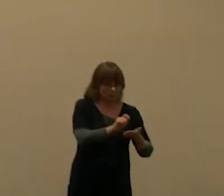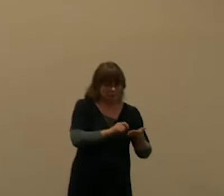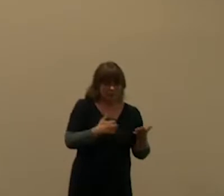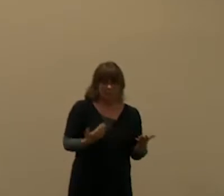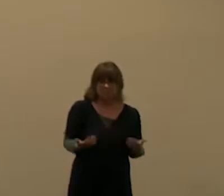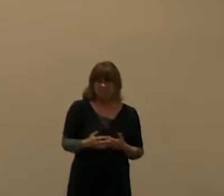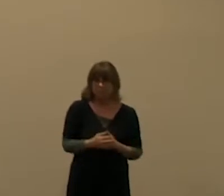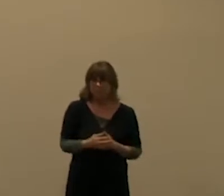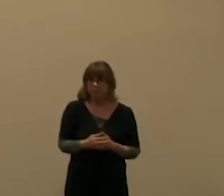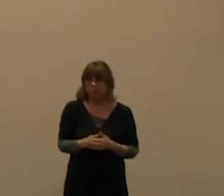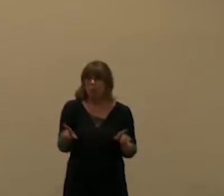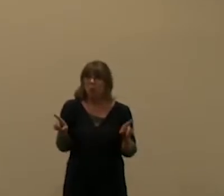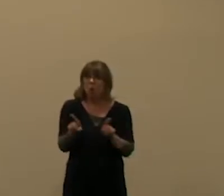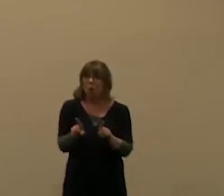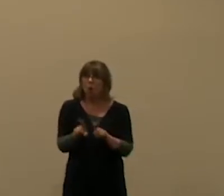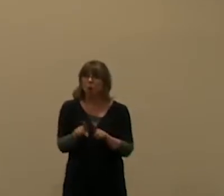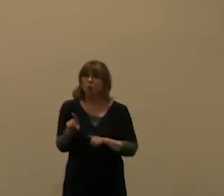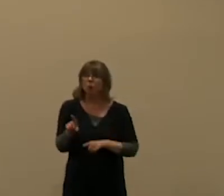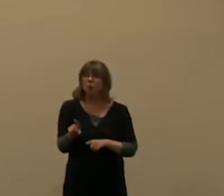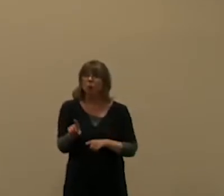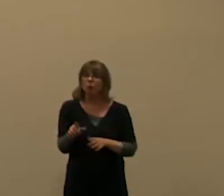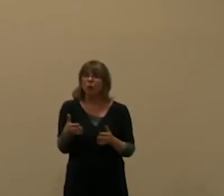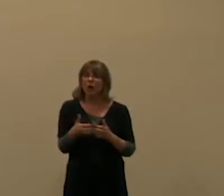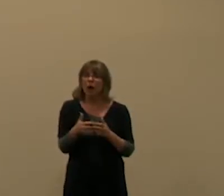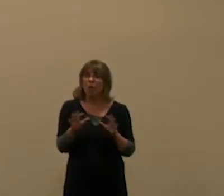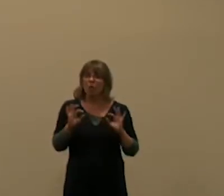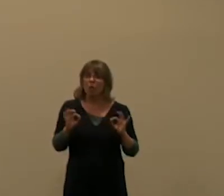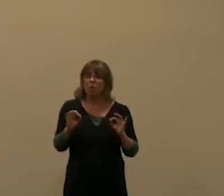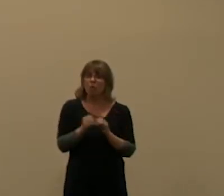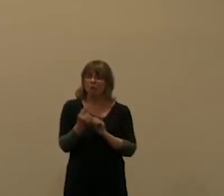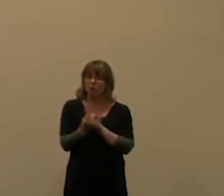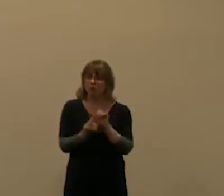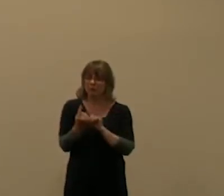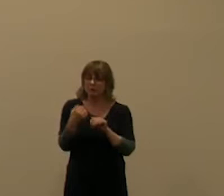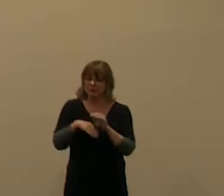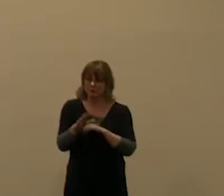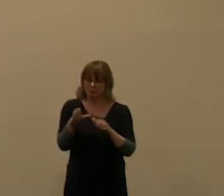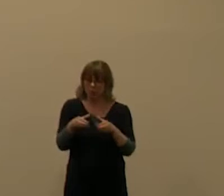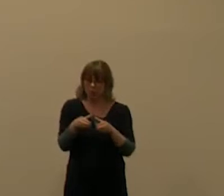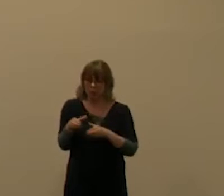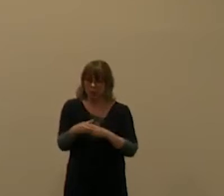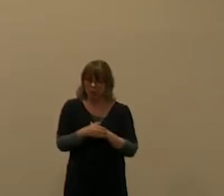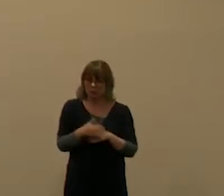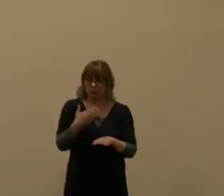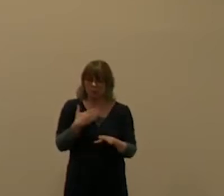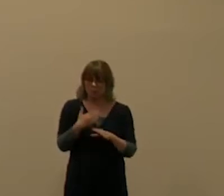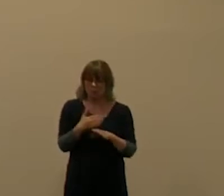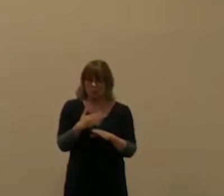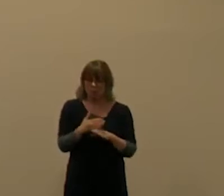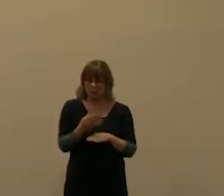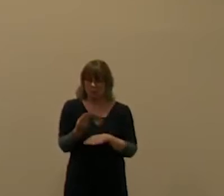So you should also look at the formality level within organizations. So because I'm working with a bunch